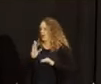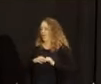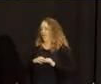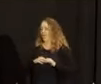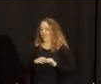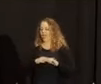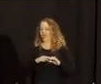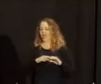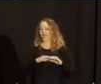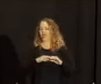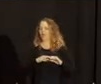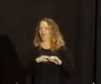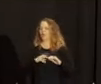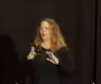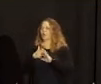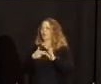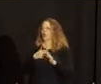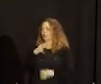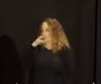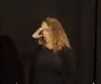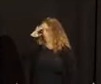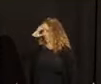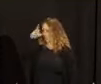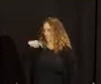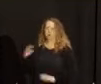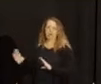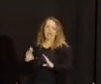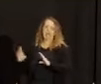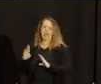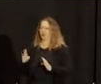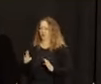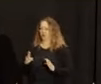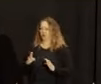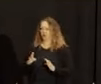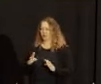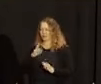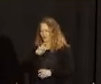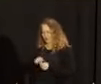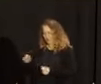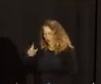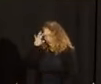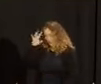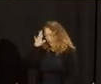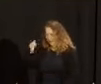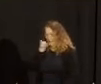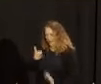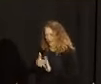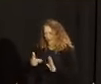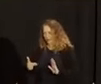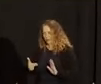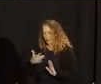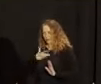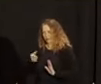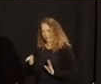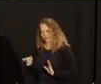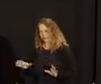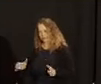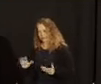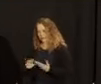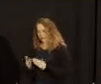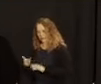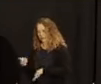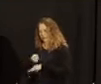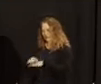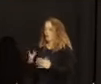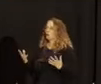are to be diagnosed with autism when they are actually autistic. And what this causes